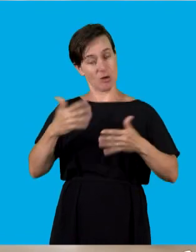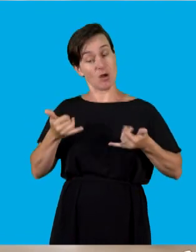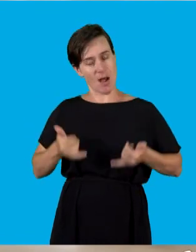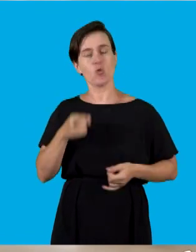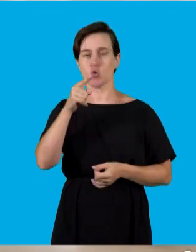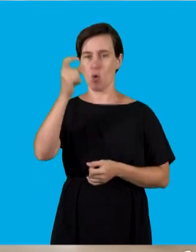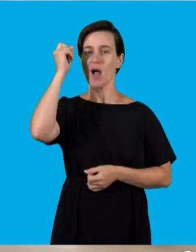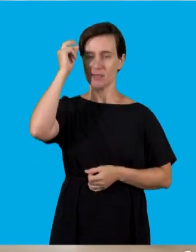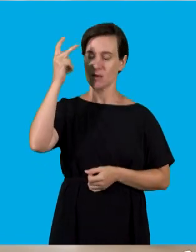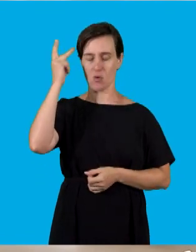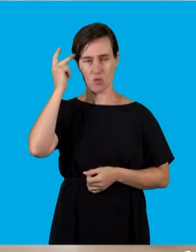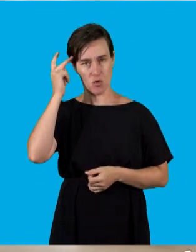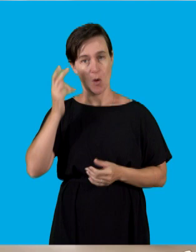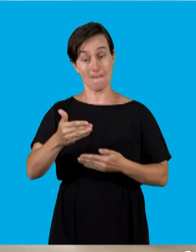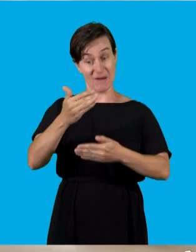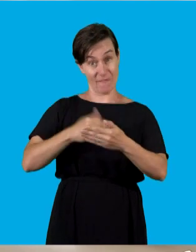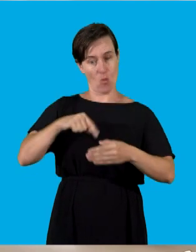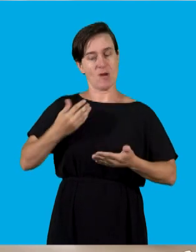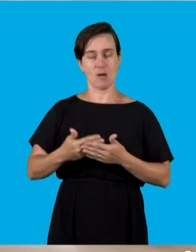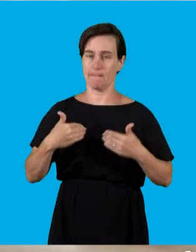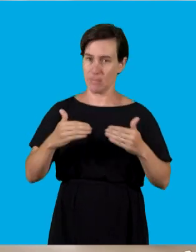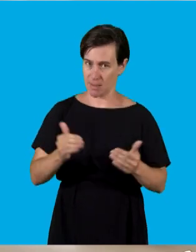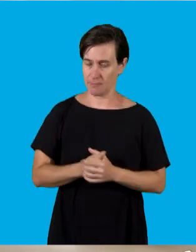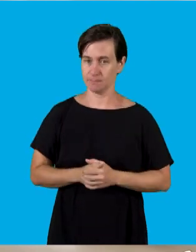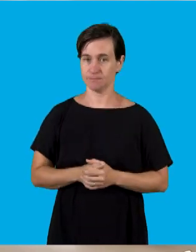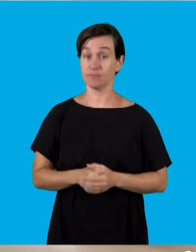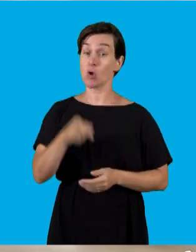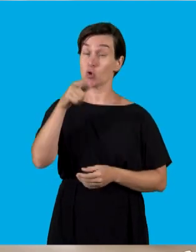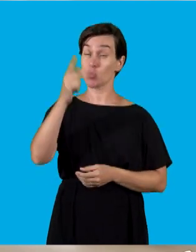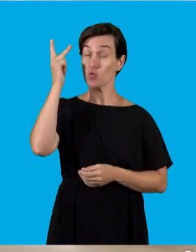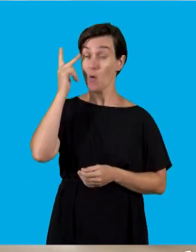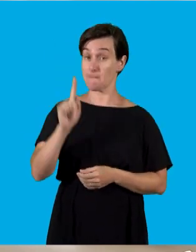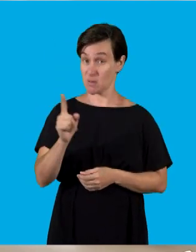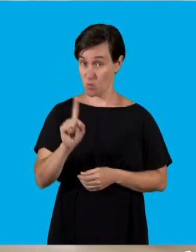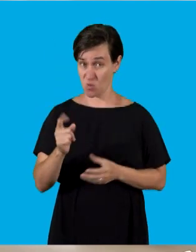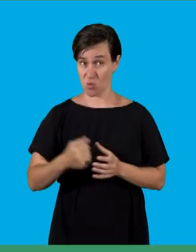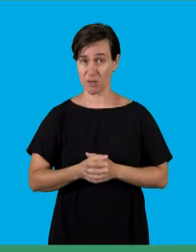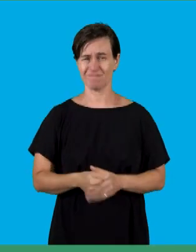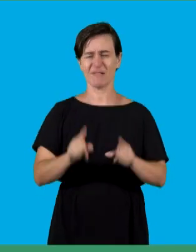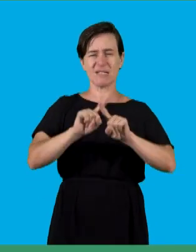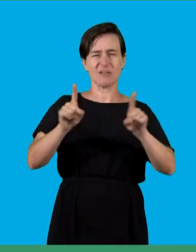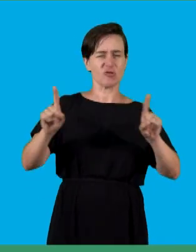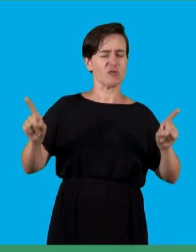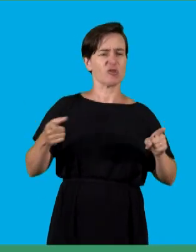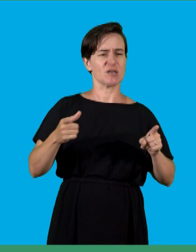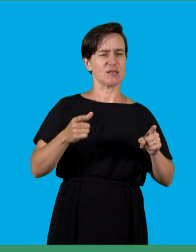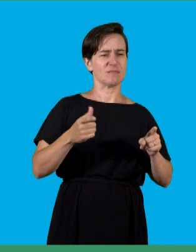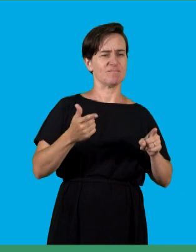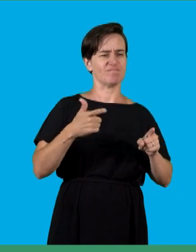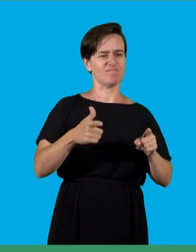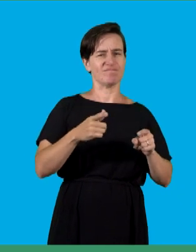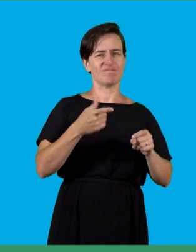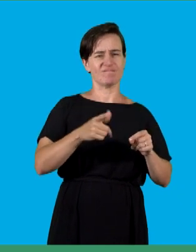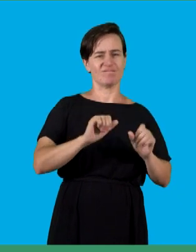that you are having currently before we even begin our lesson. You must know the different forms of